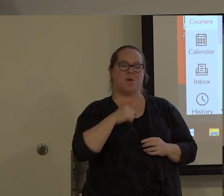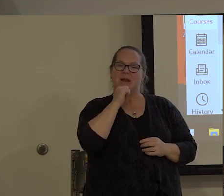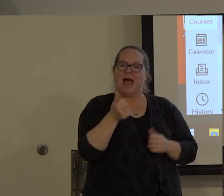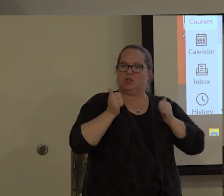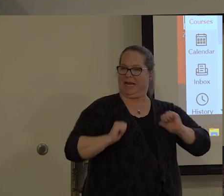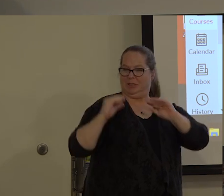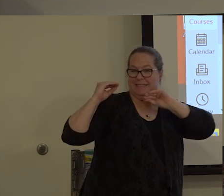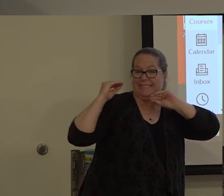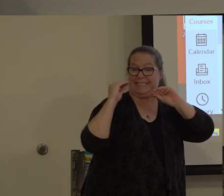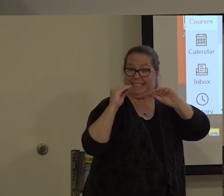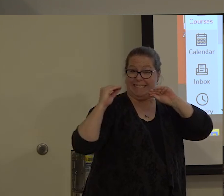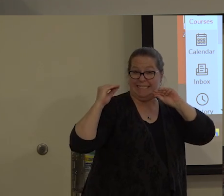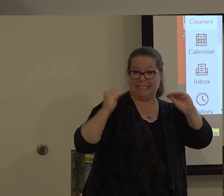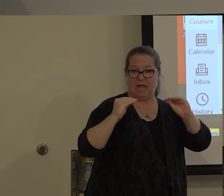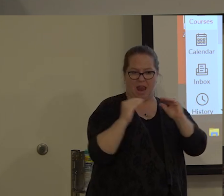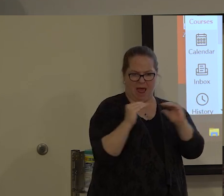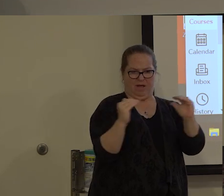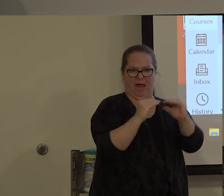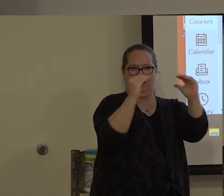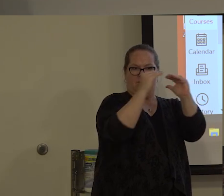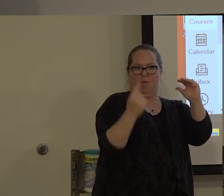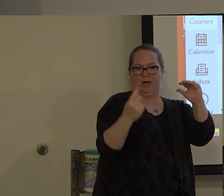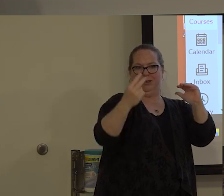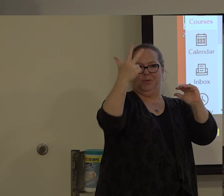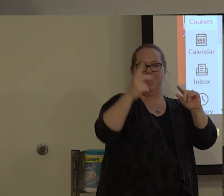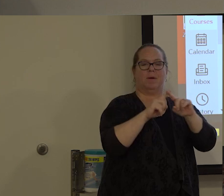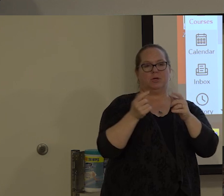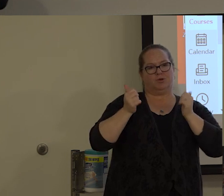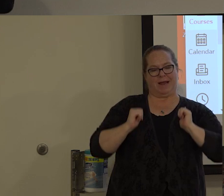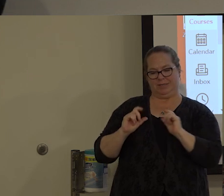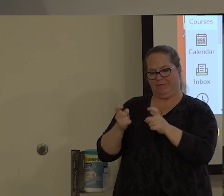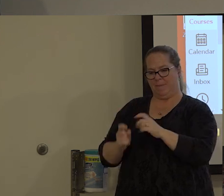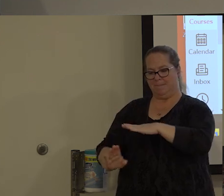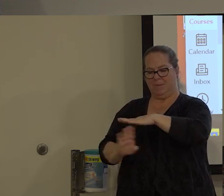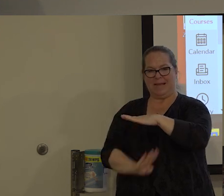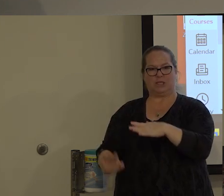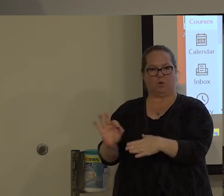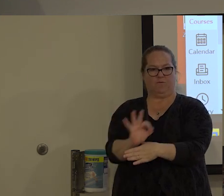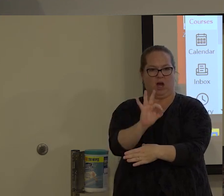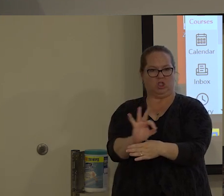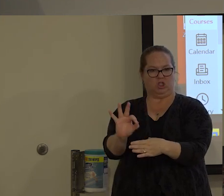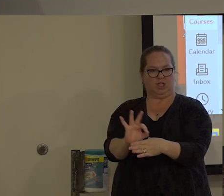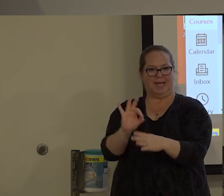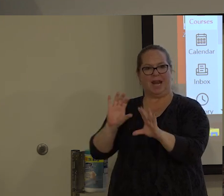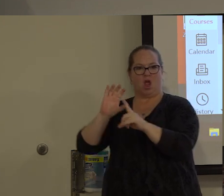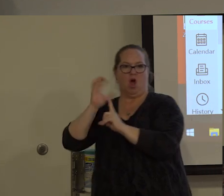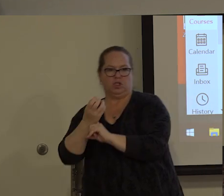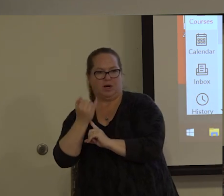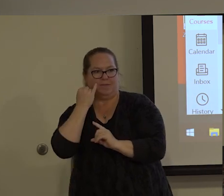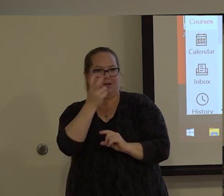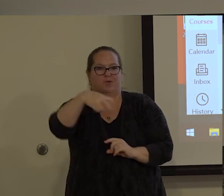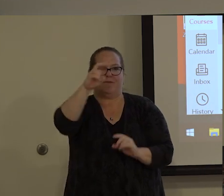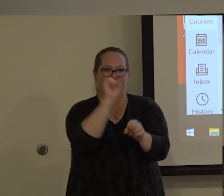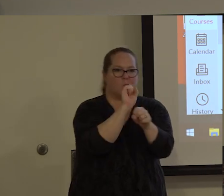to teach them like, every level of the language. We're trying to give them the basics to function in that culture when they're traveling for work